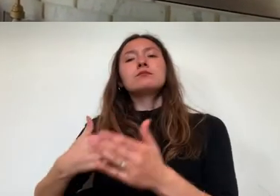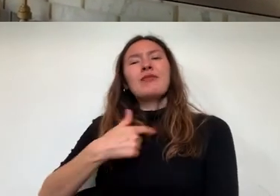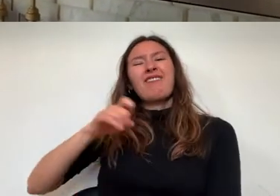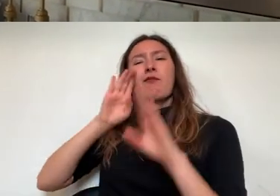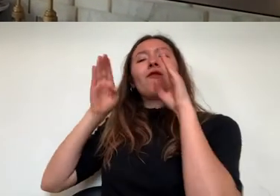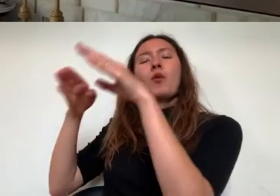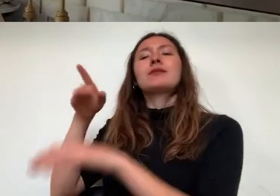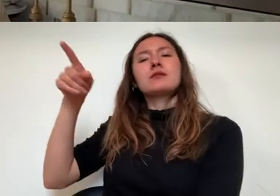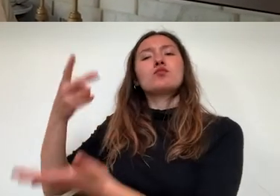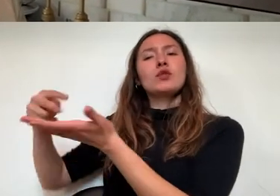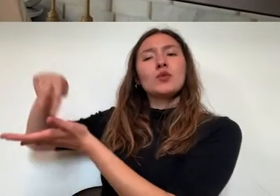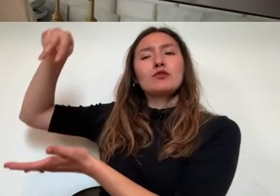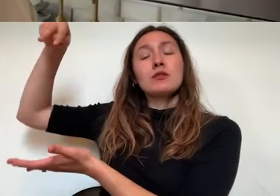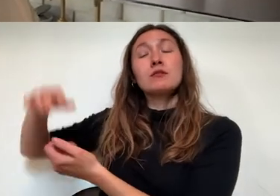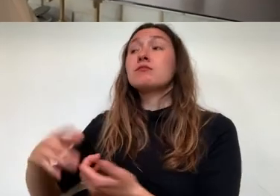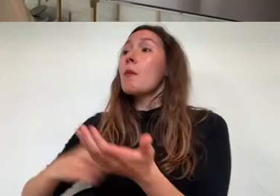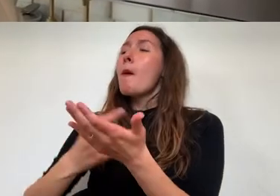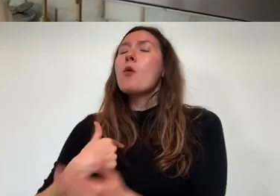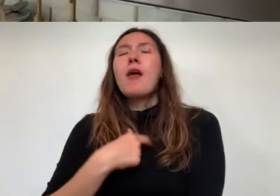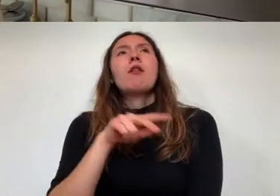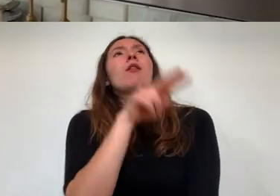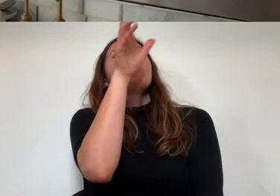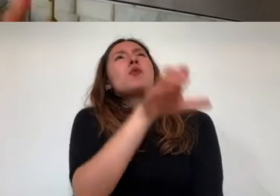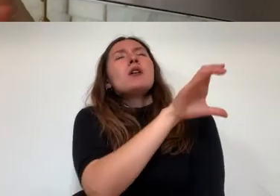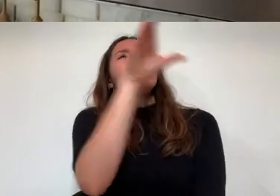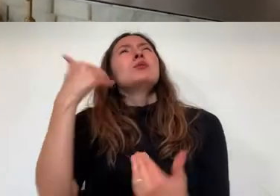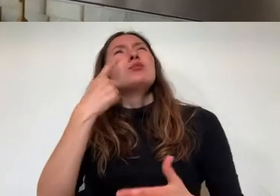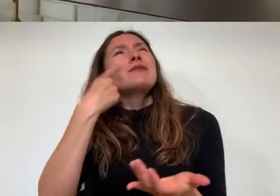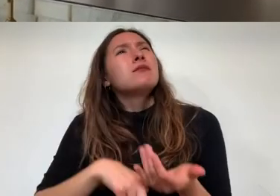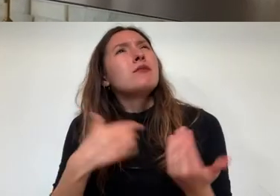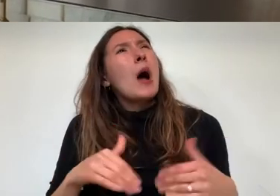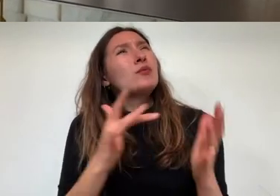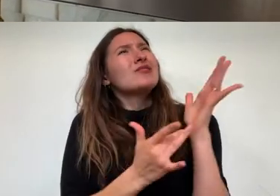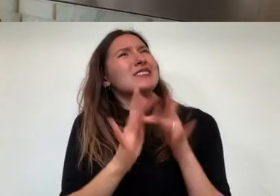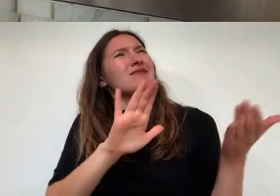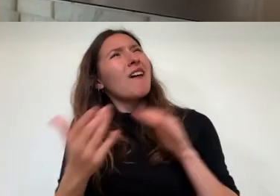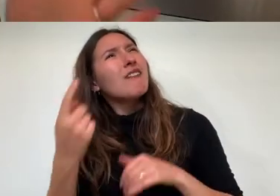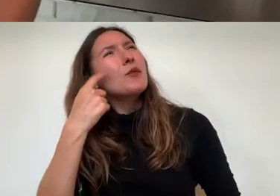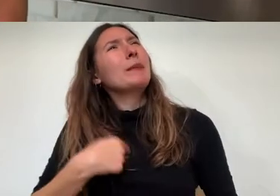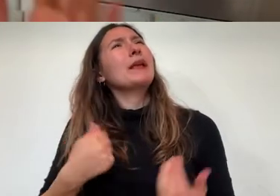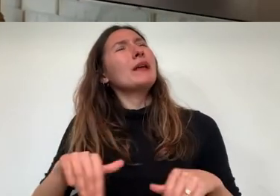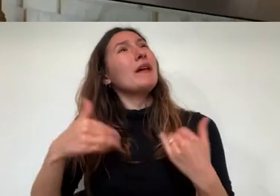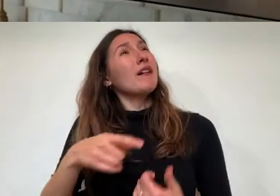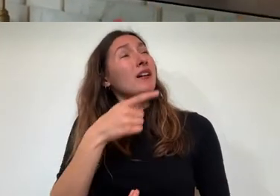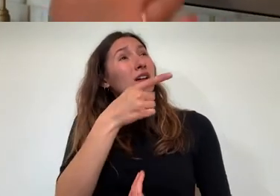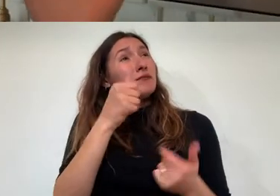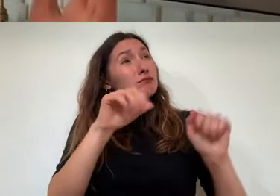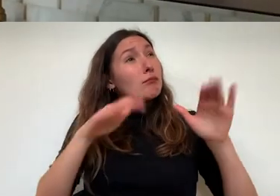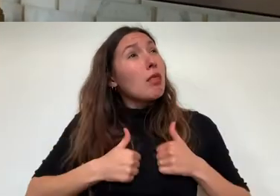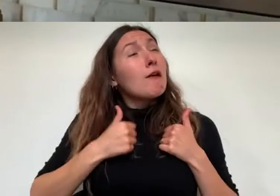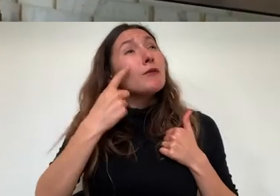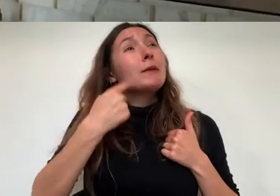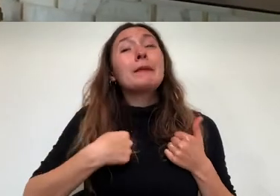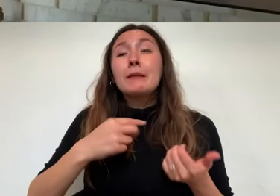in our life, we need to just be at the foot of the cross and we need to recognize this is what Jesus has done for me and that he has died on the cross, that my